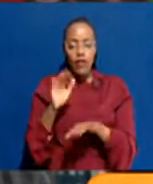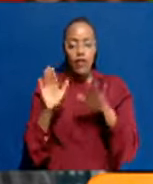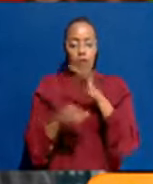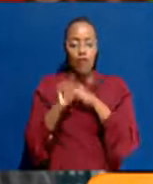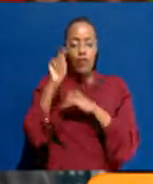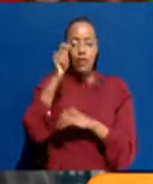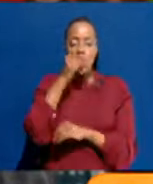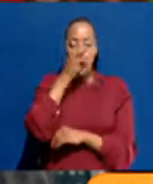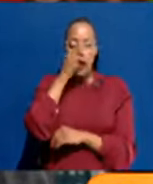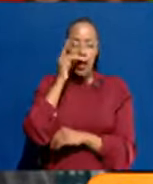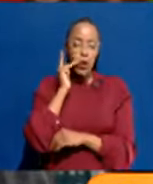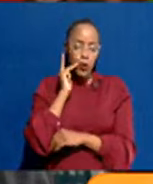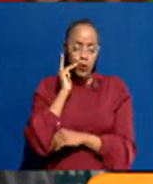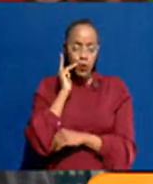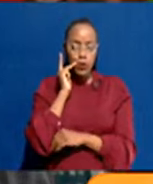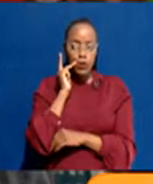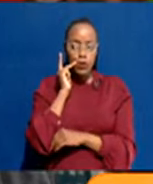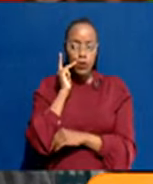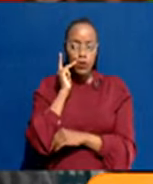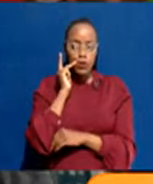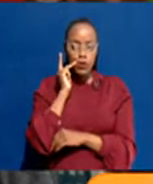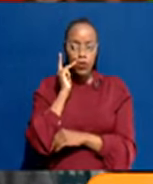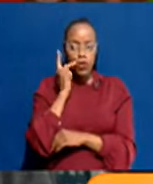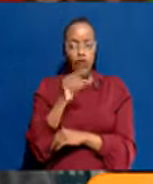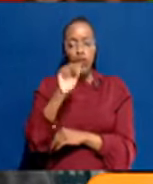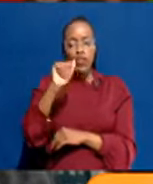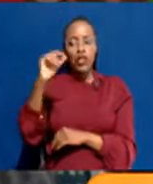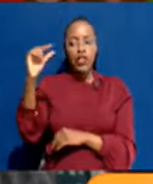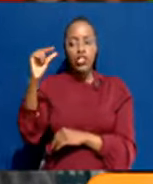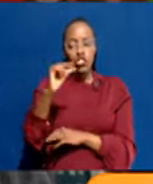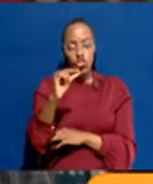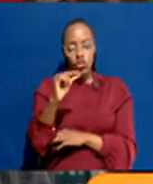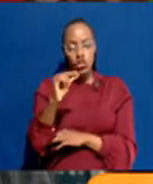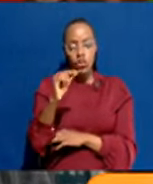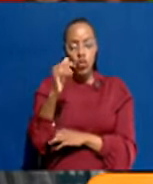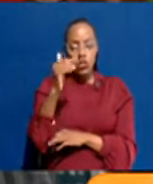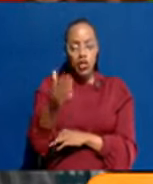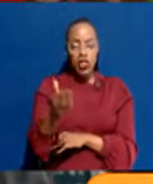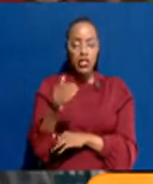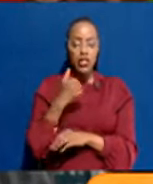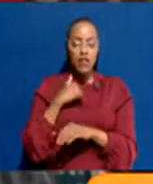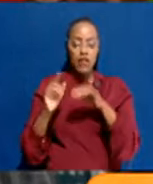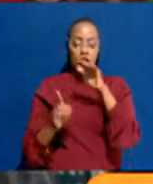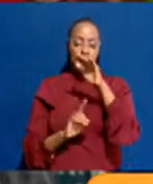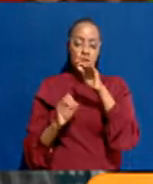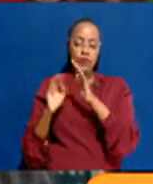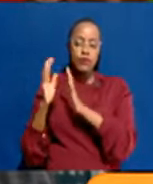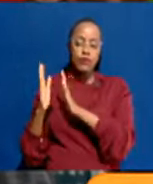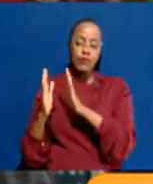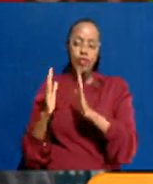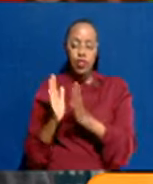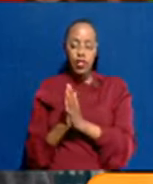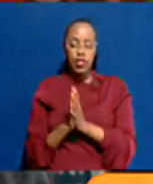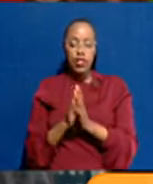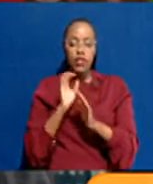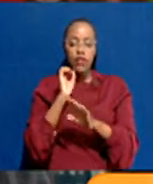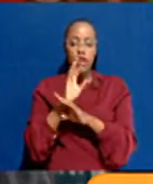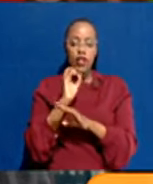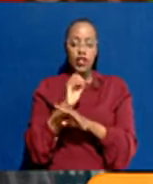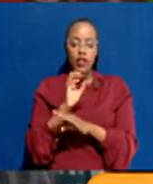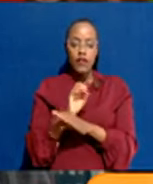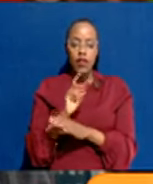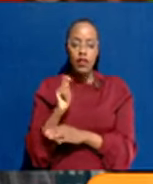President Kalonzo, the Attorney General, there was Minister of Security, and the Vice